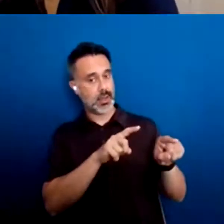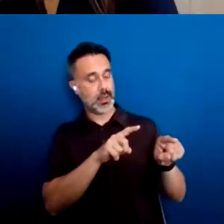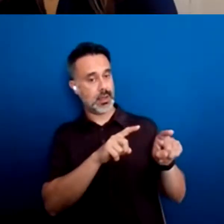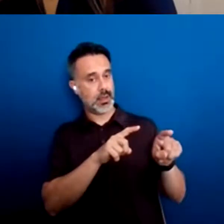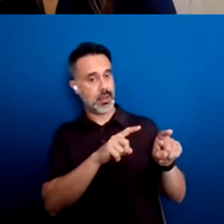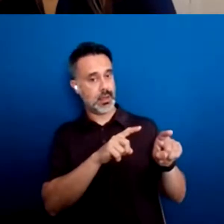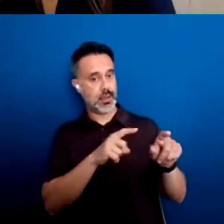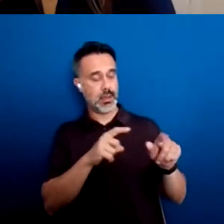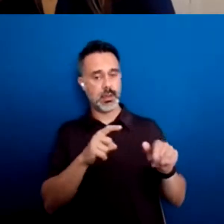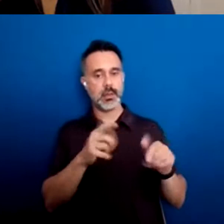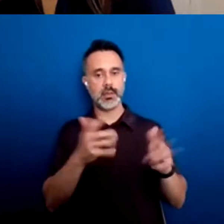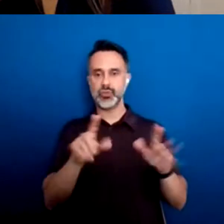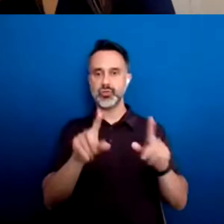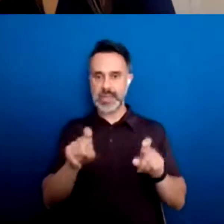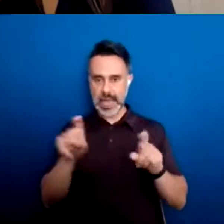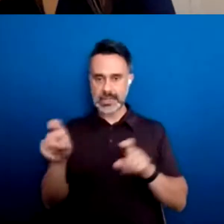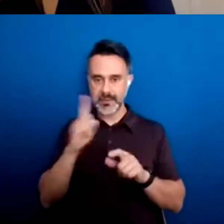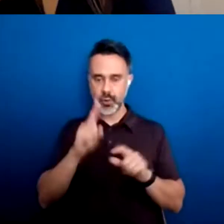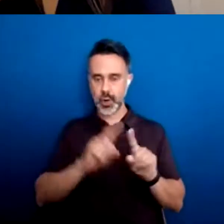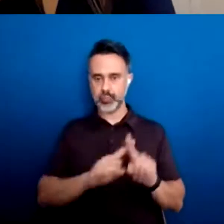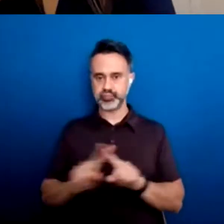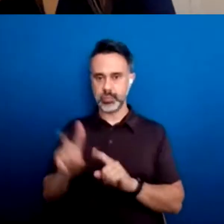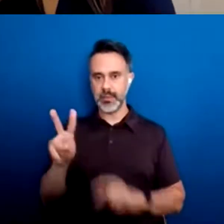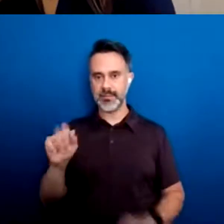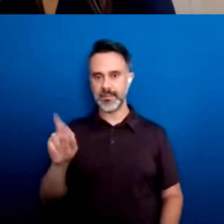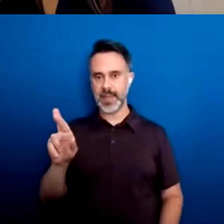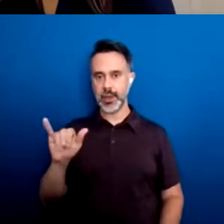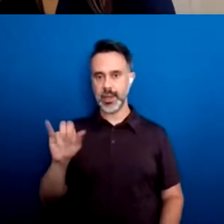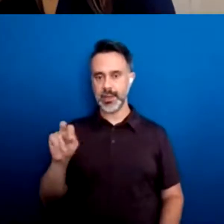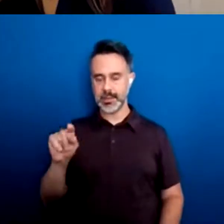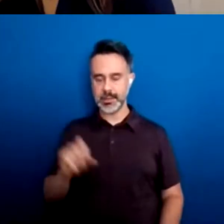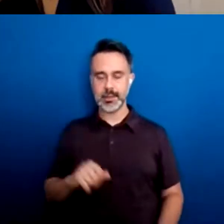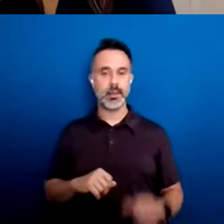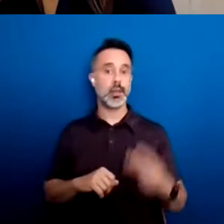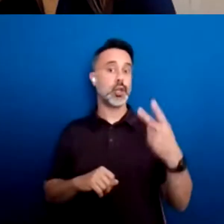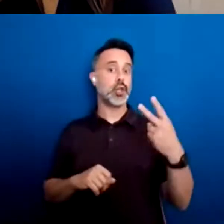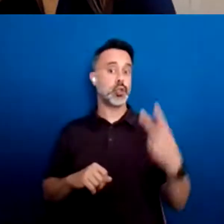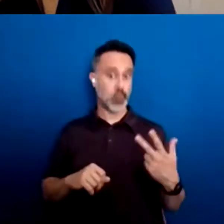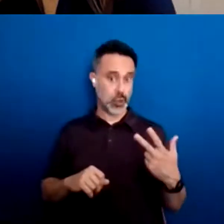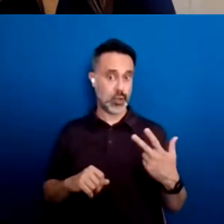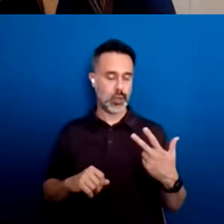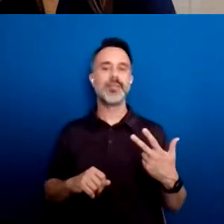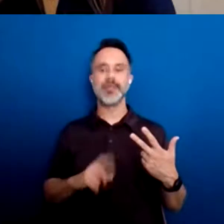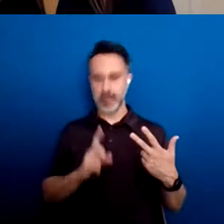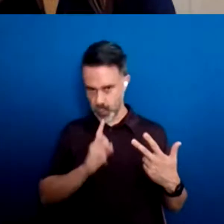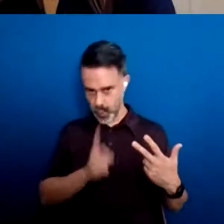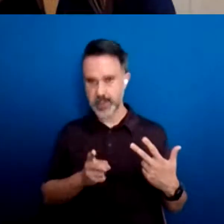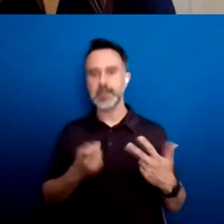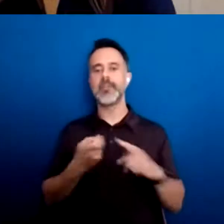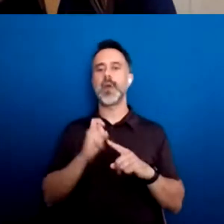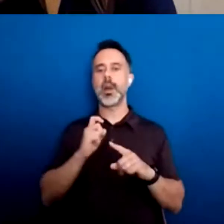were tested for variants, and 2/3 of those ended up being one of the variants that have broken through